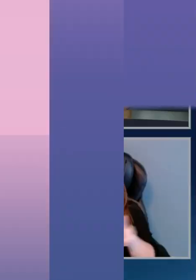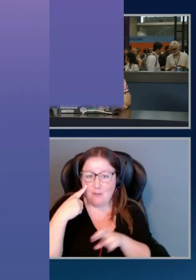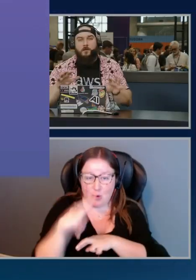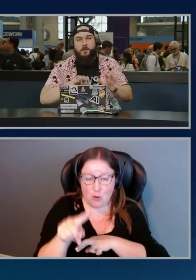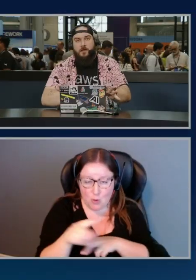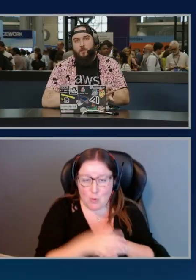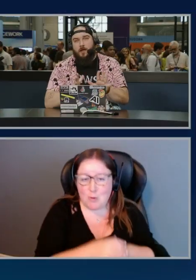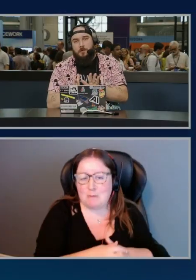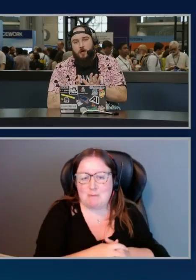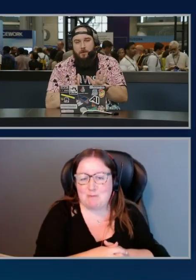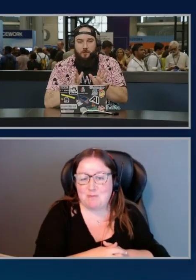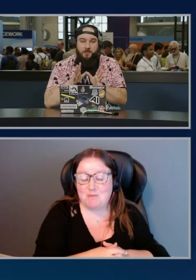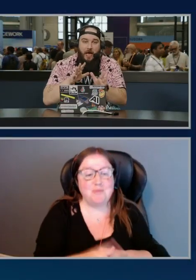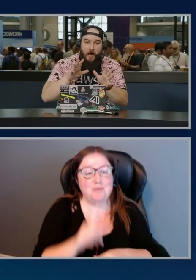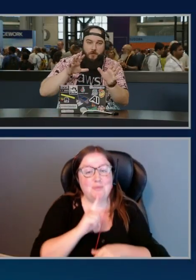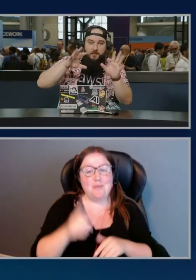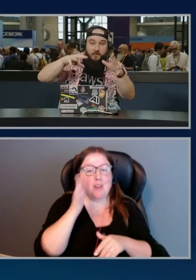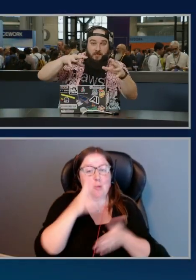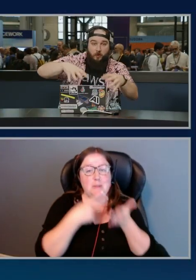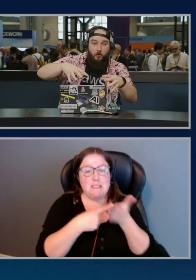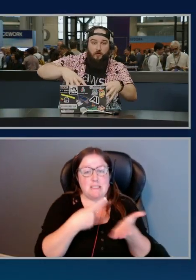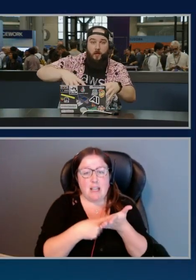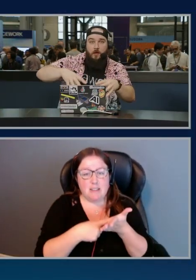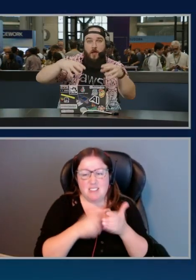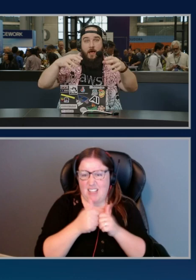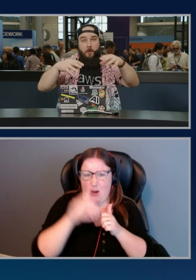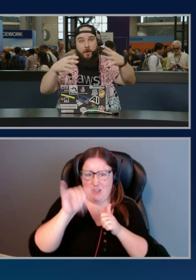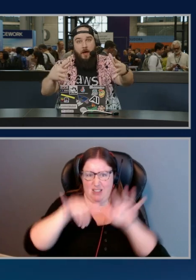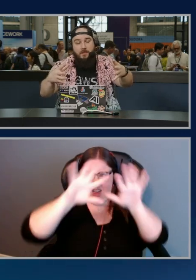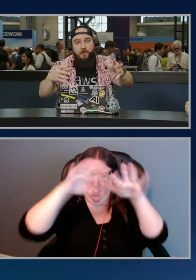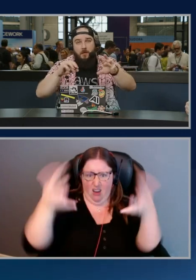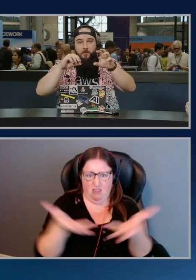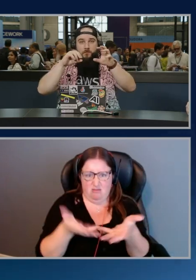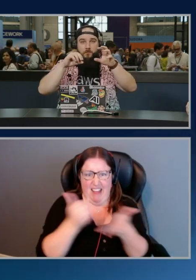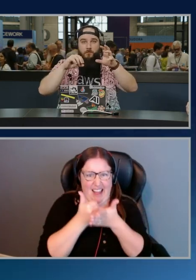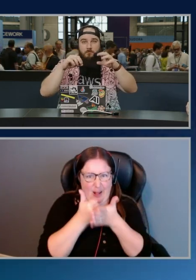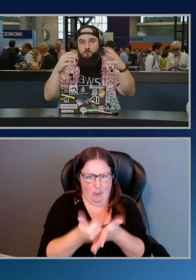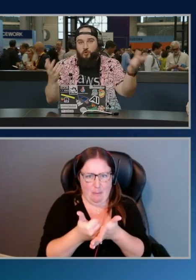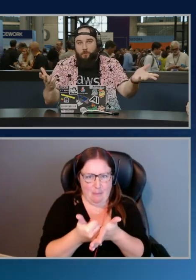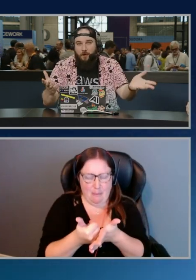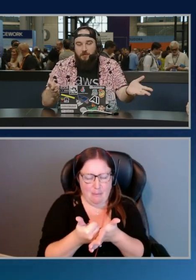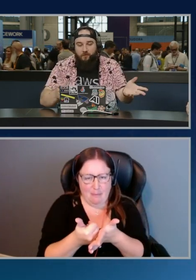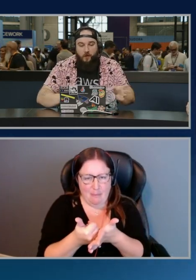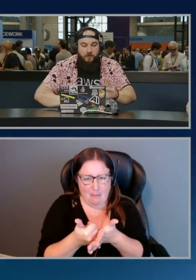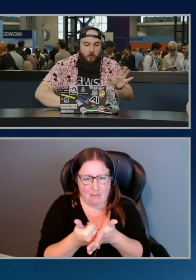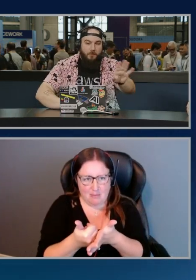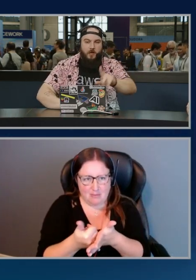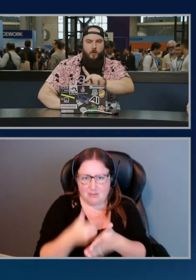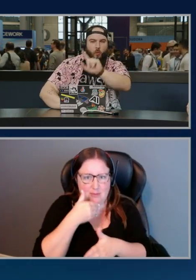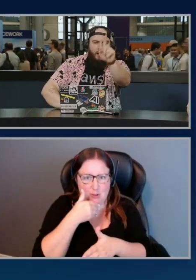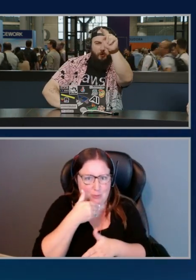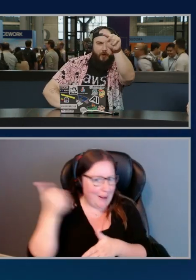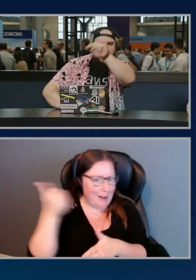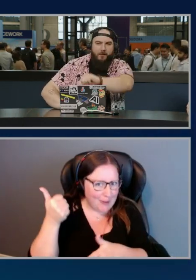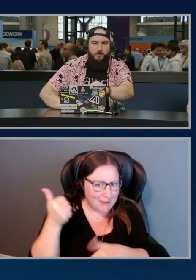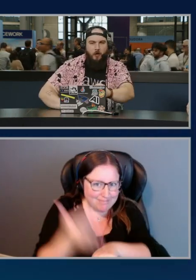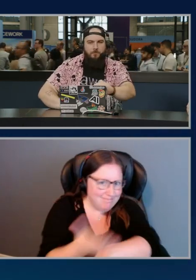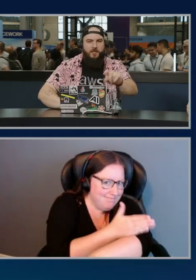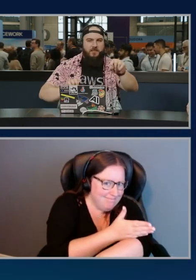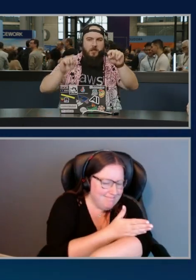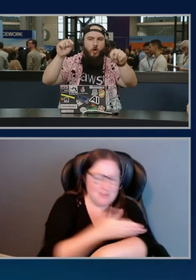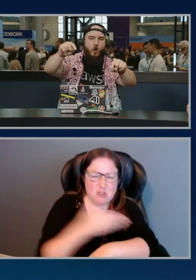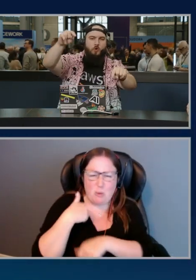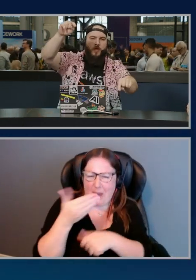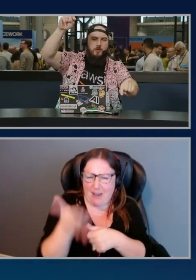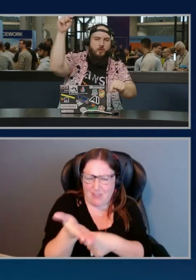the thing we're gonna be talking about is how does this whole thing help us do better stuff, right? Yeah. So Cobus, what do we have here?